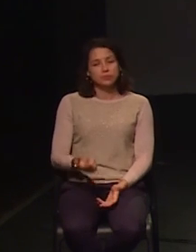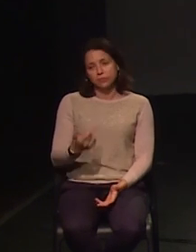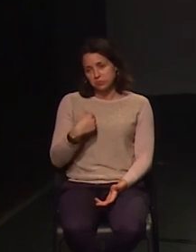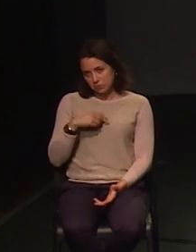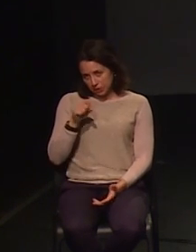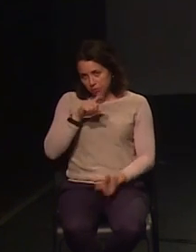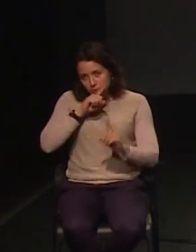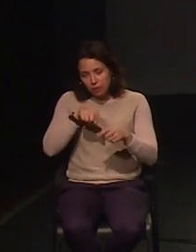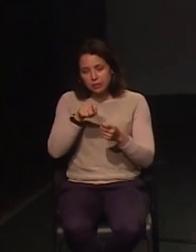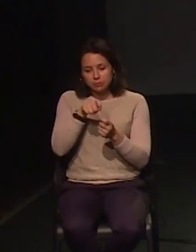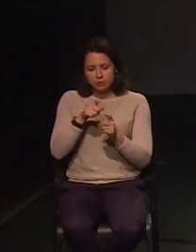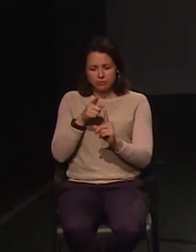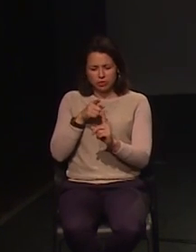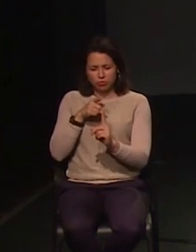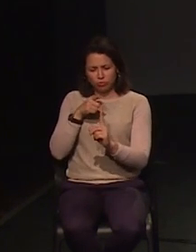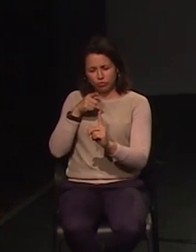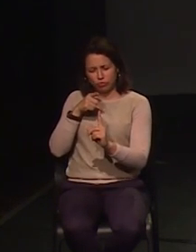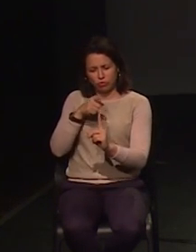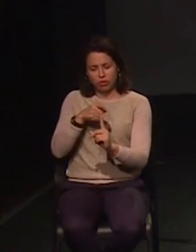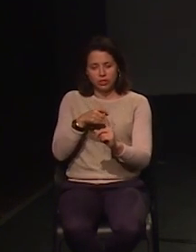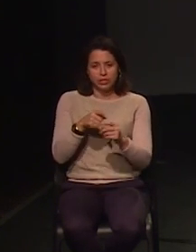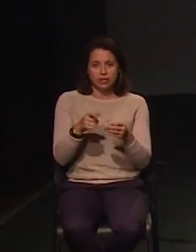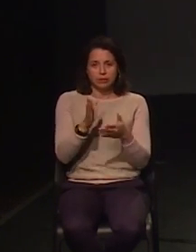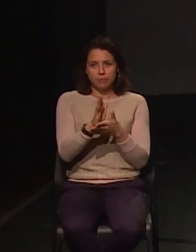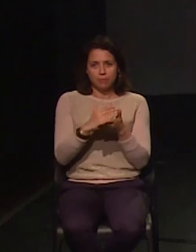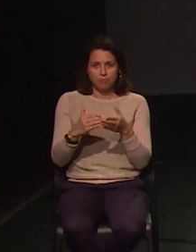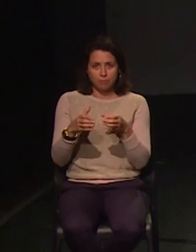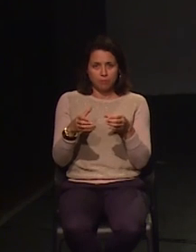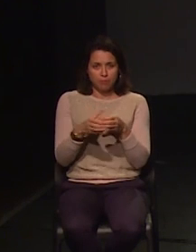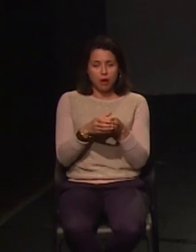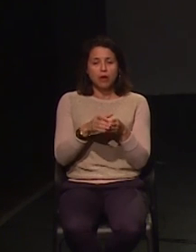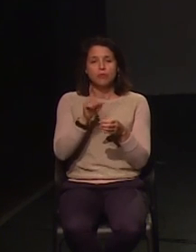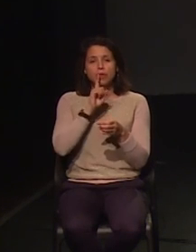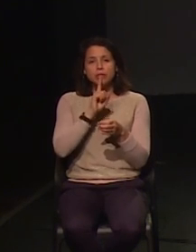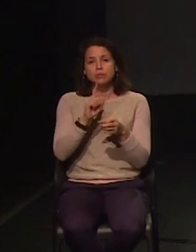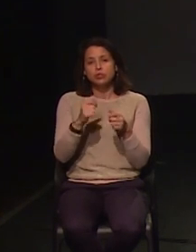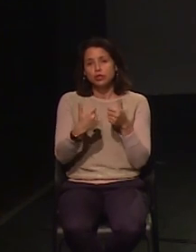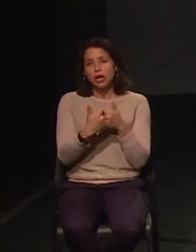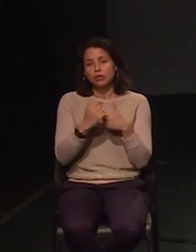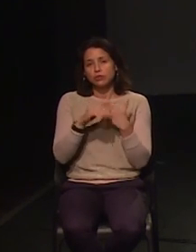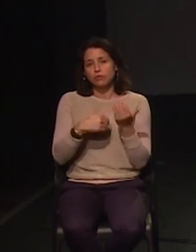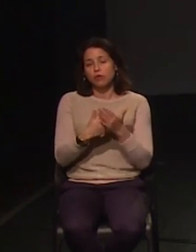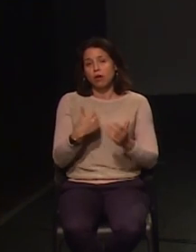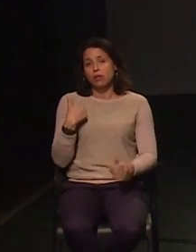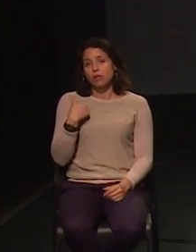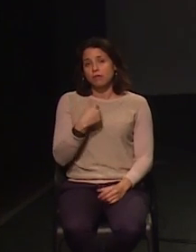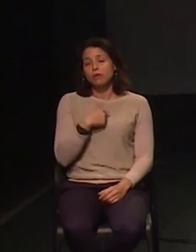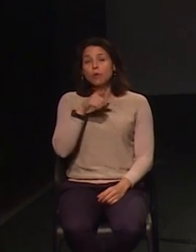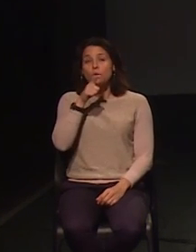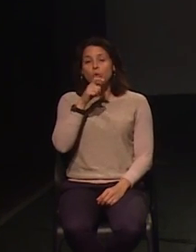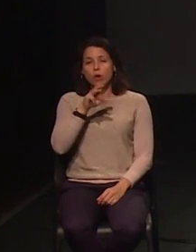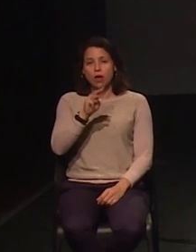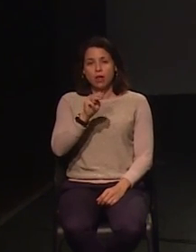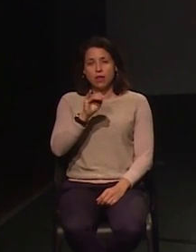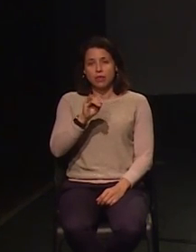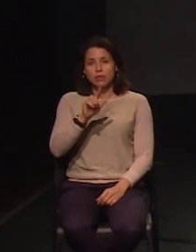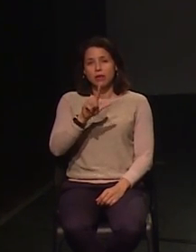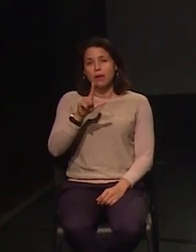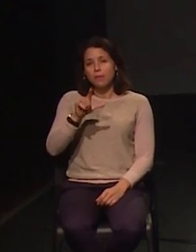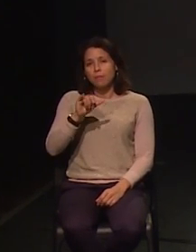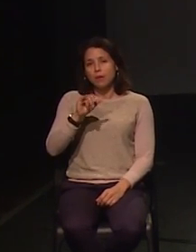been especially challenging for all of us, and that's the millennials. I've been doing a lot of work with